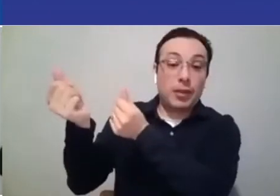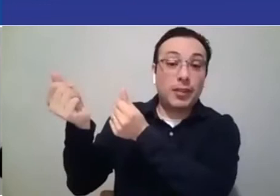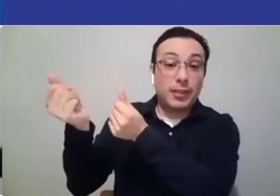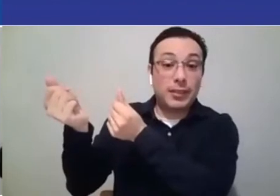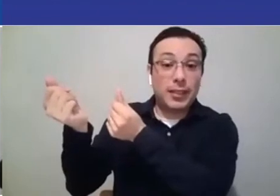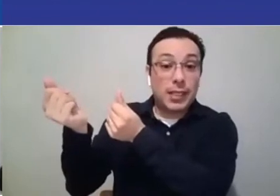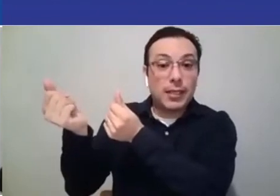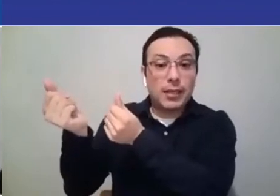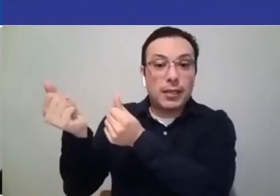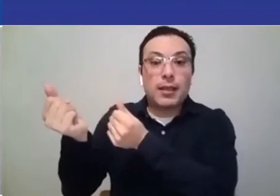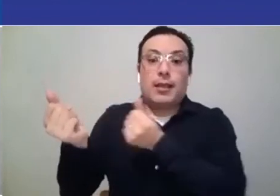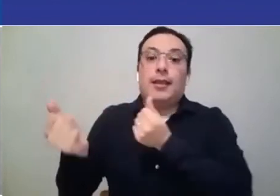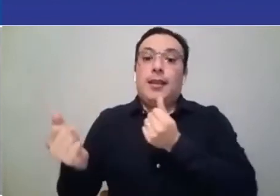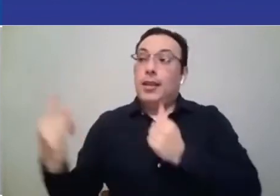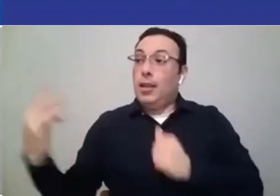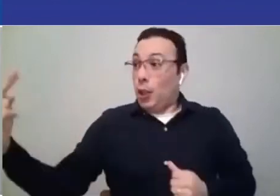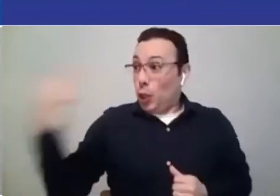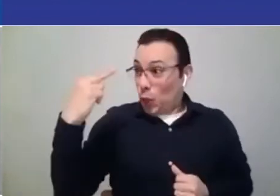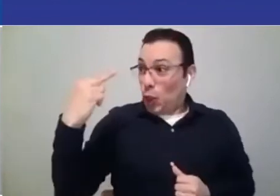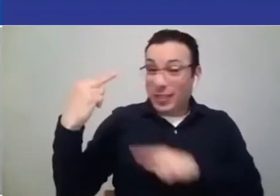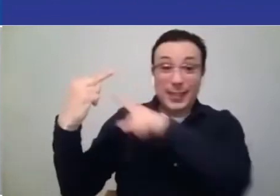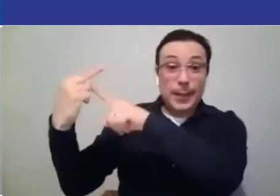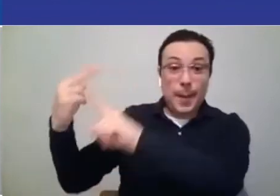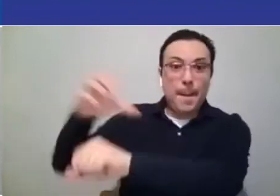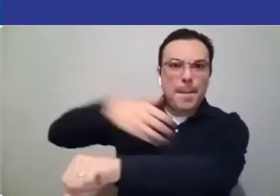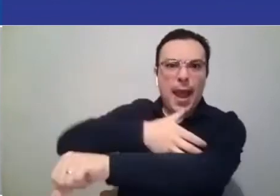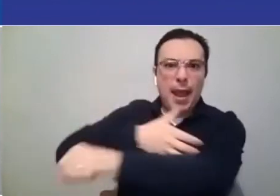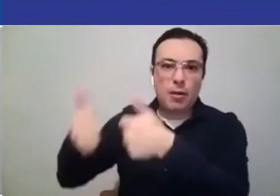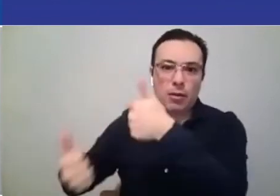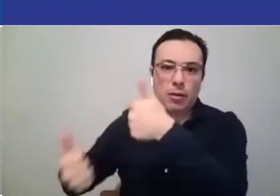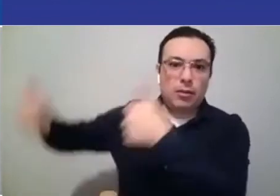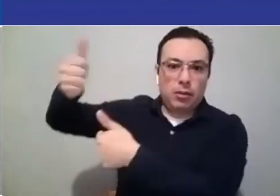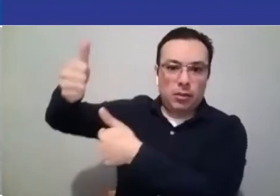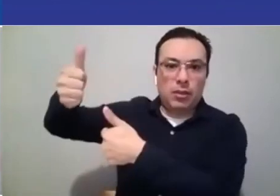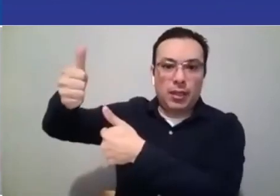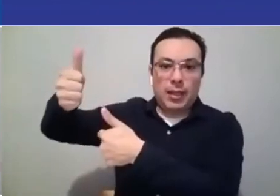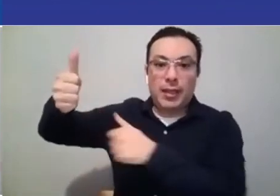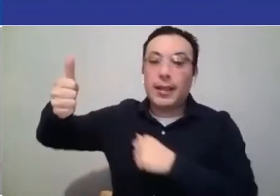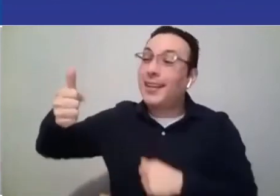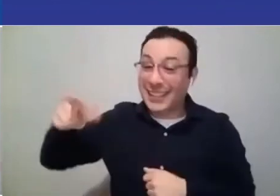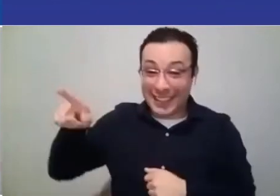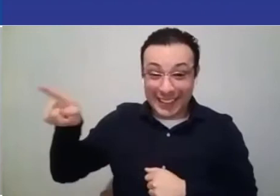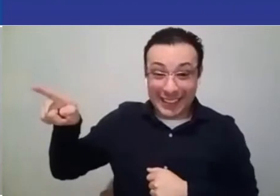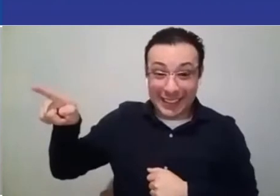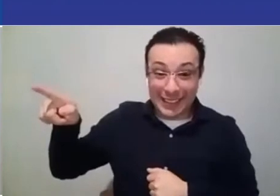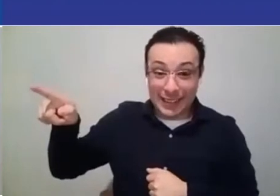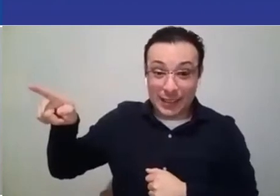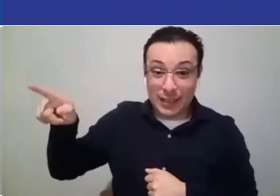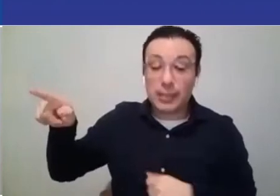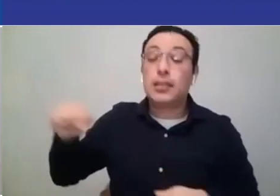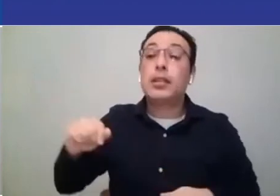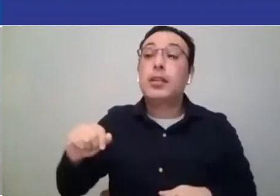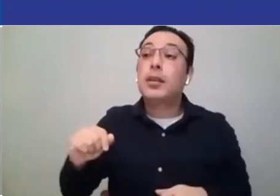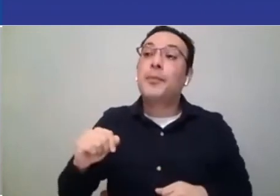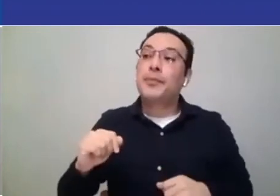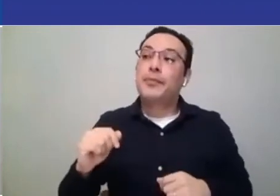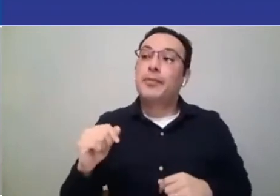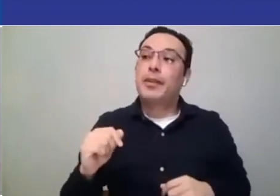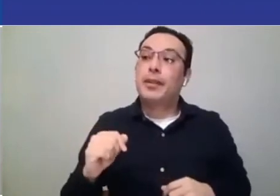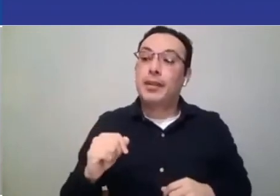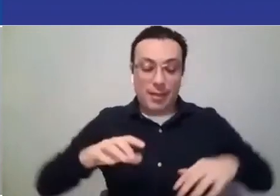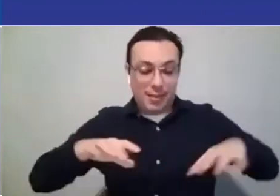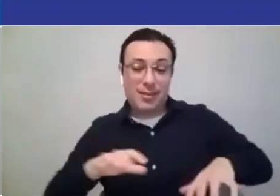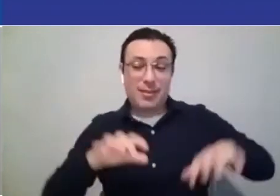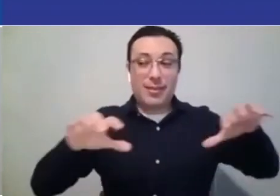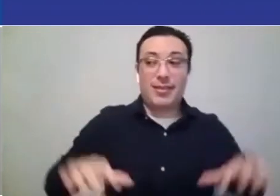we are empowering ourselves to be able to say to the powers, and I use that in inverted commas,